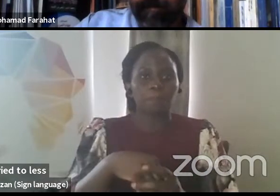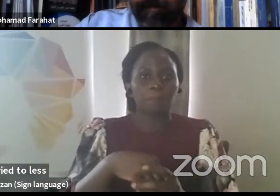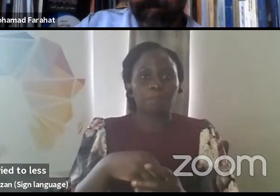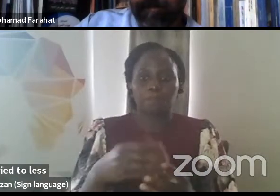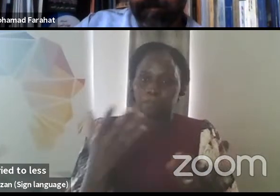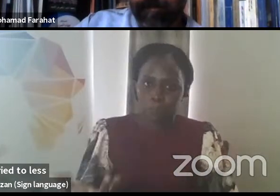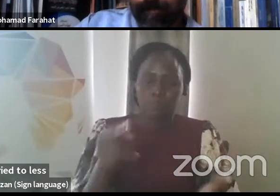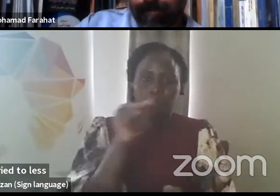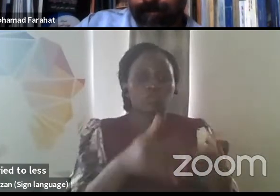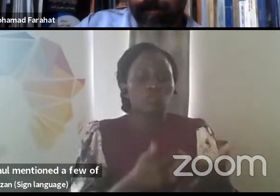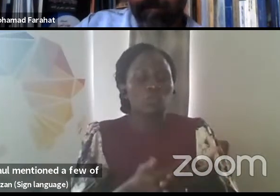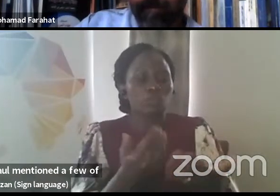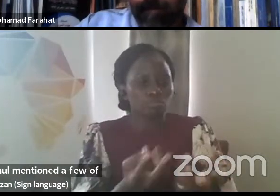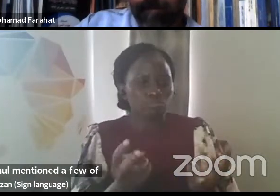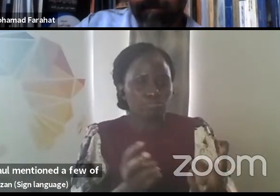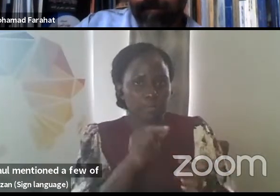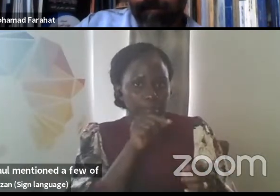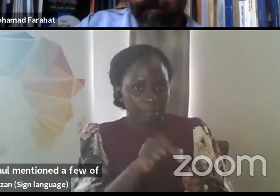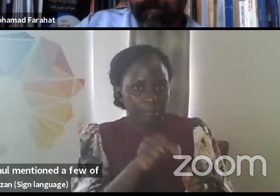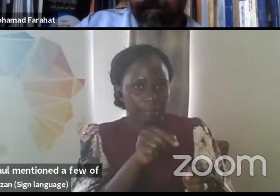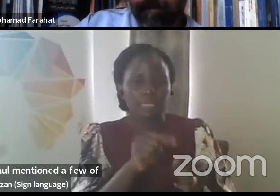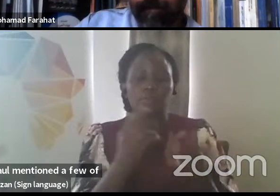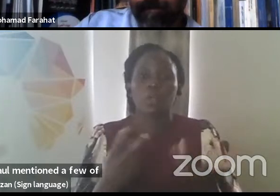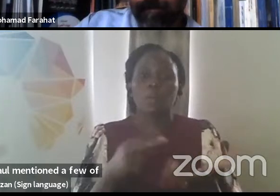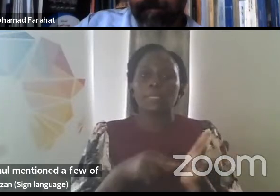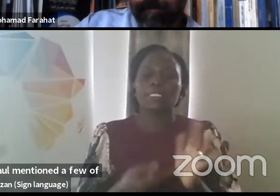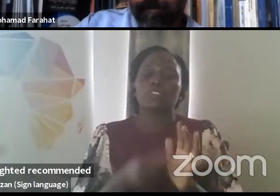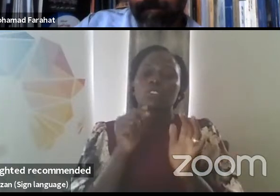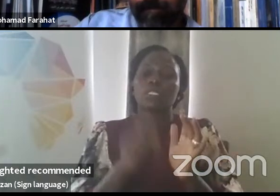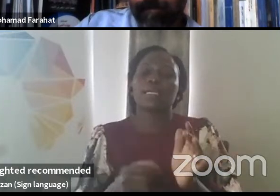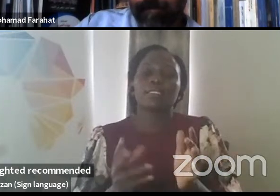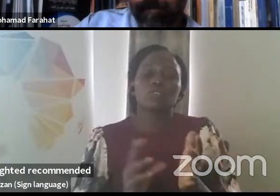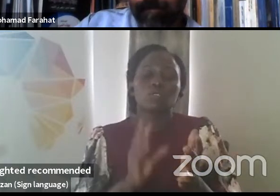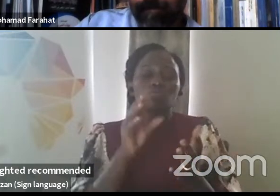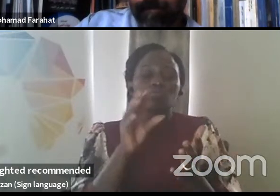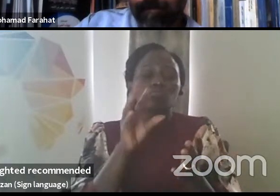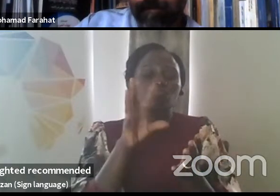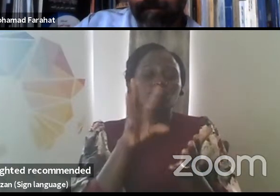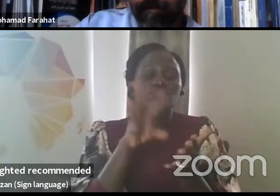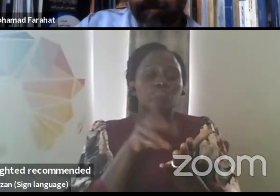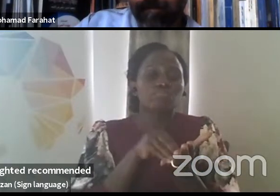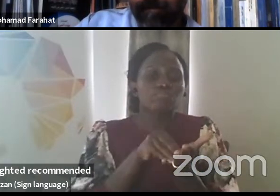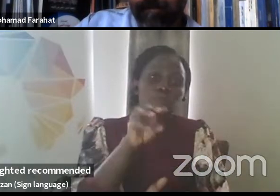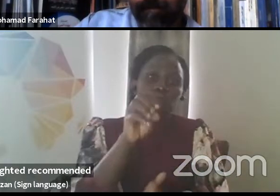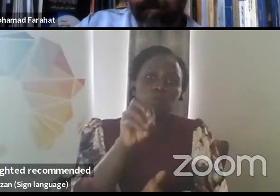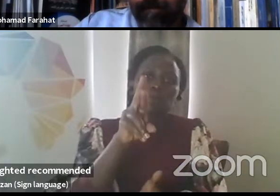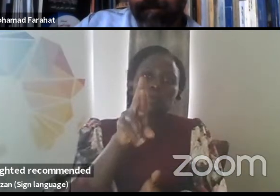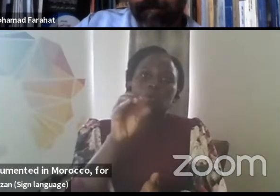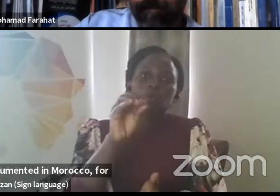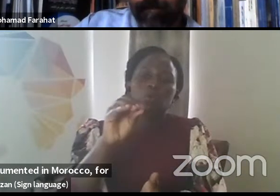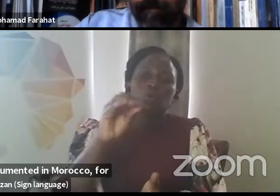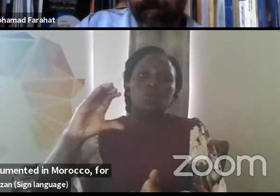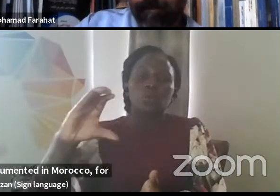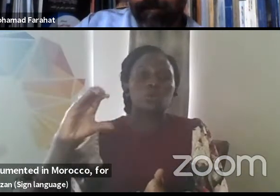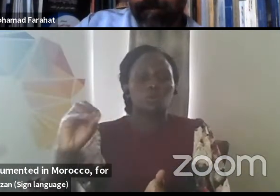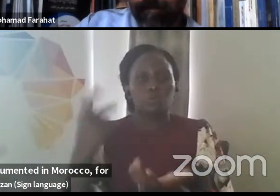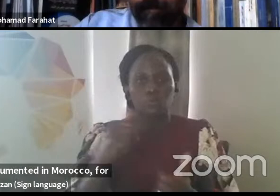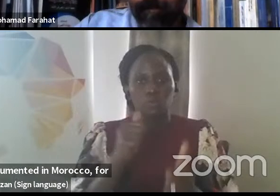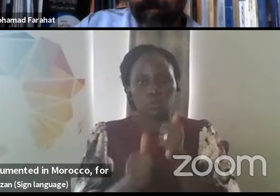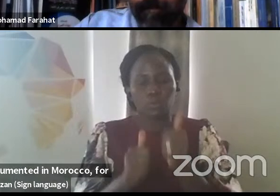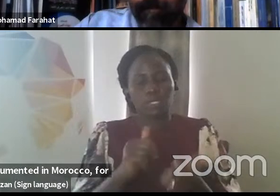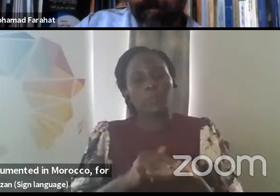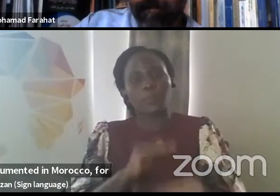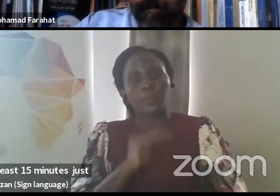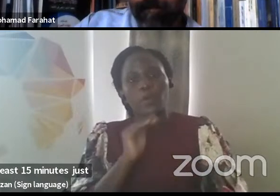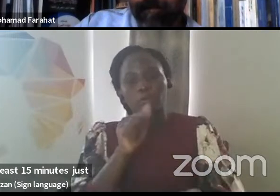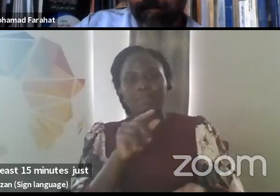the cases that were highlighted and documented in Morocco, for instance, we can pass at least 15